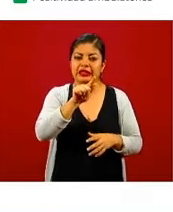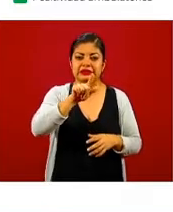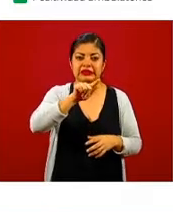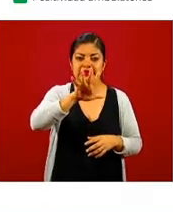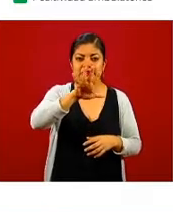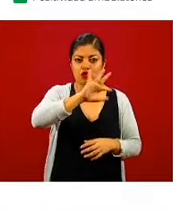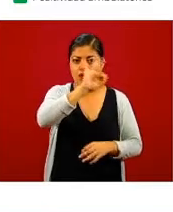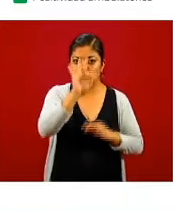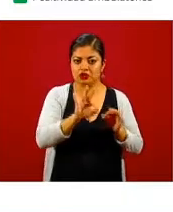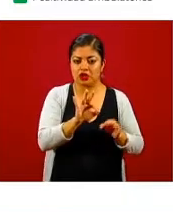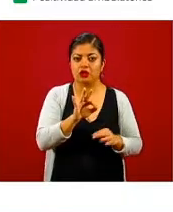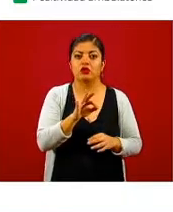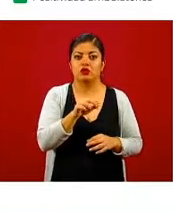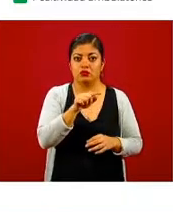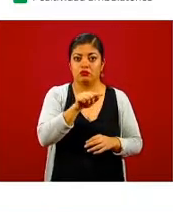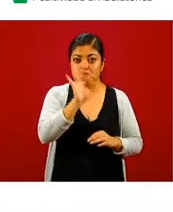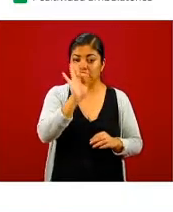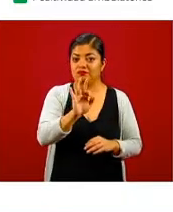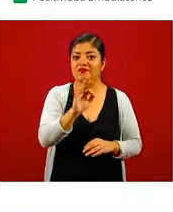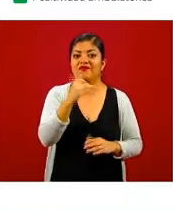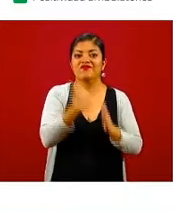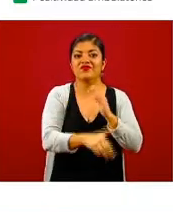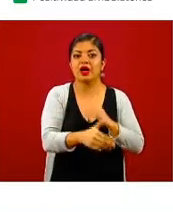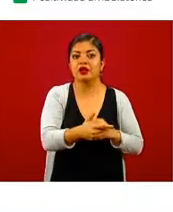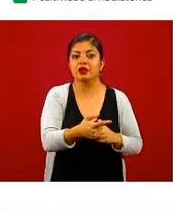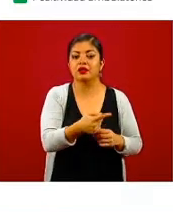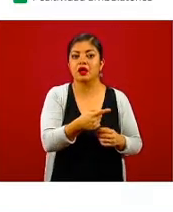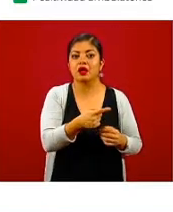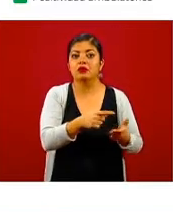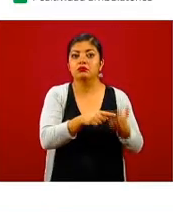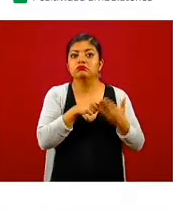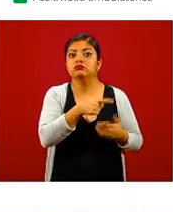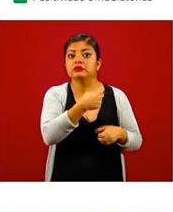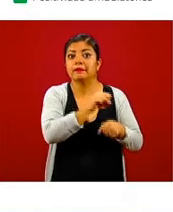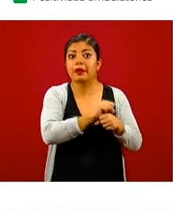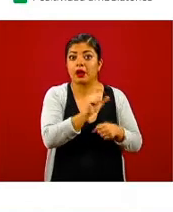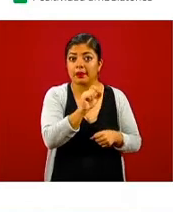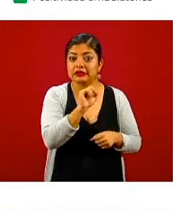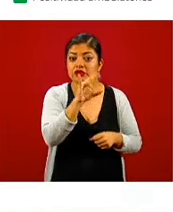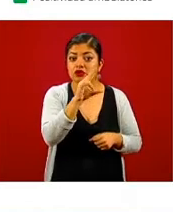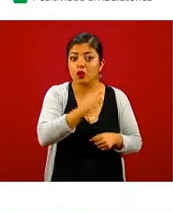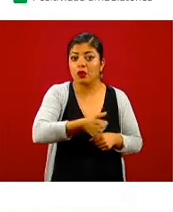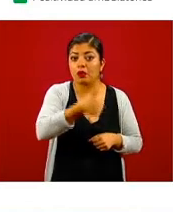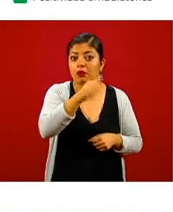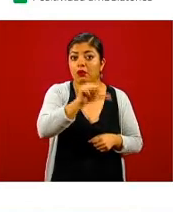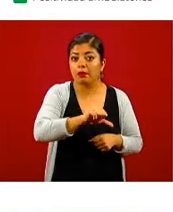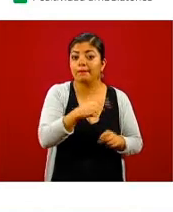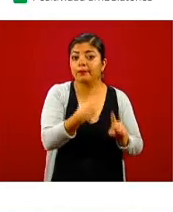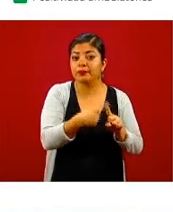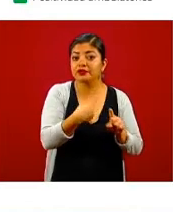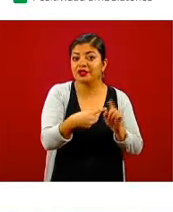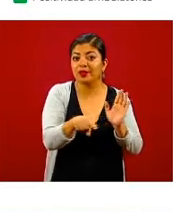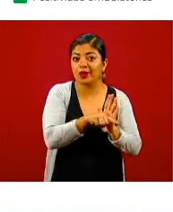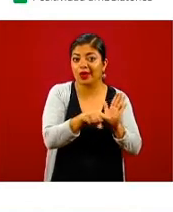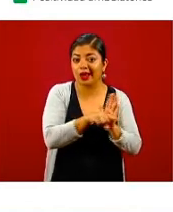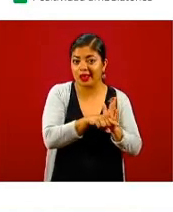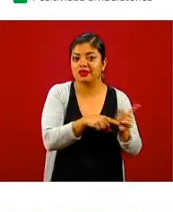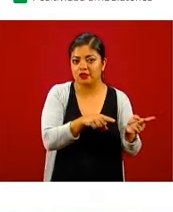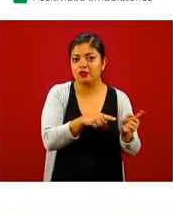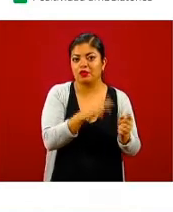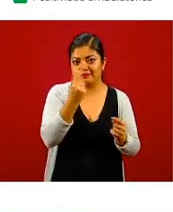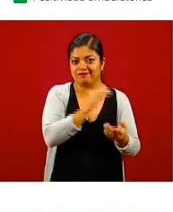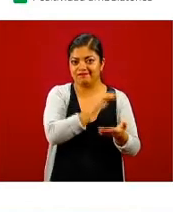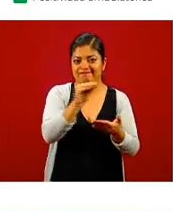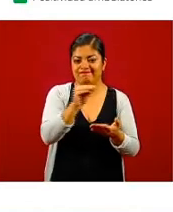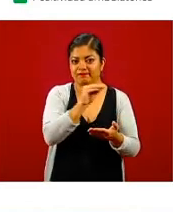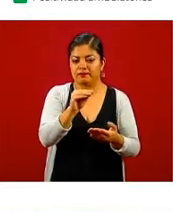them are bouncing back now, are getting to 70% there. We're still waiting for more results from week 20.